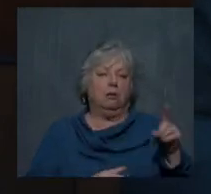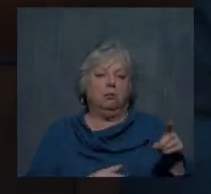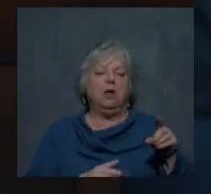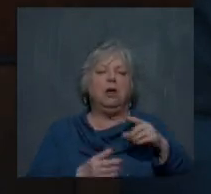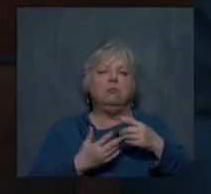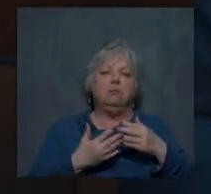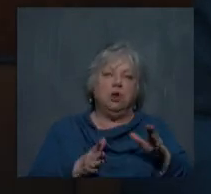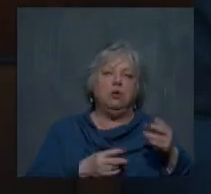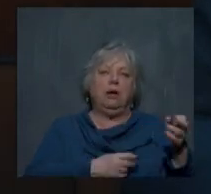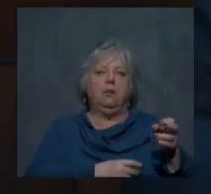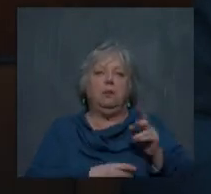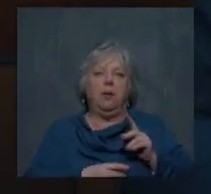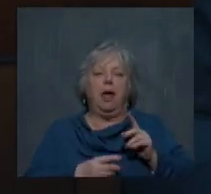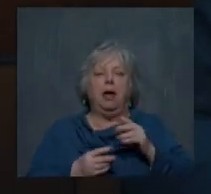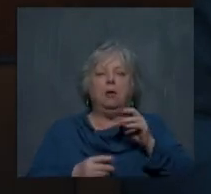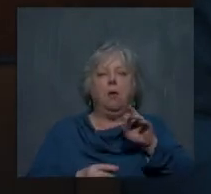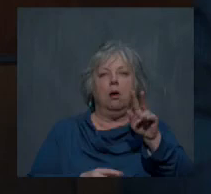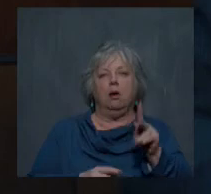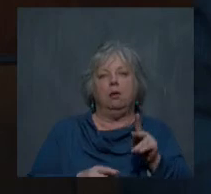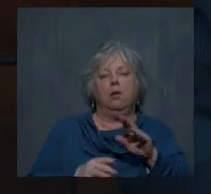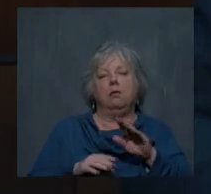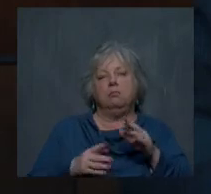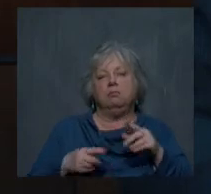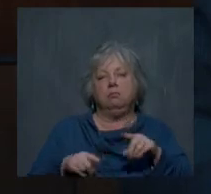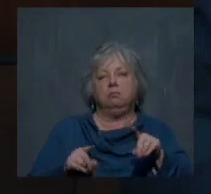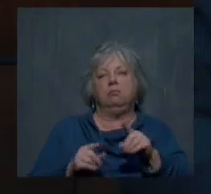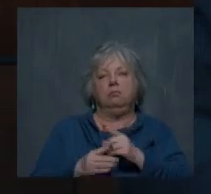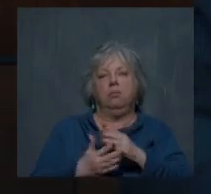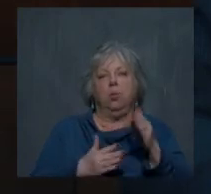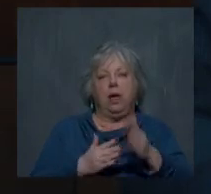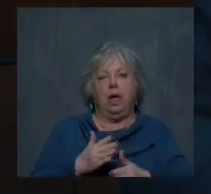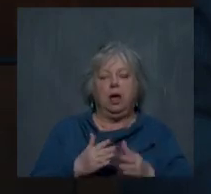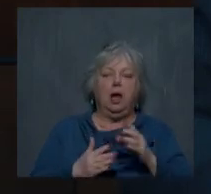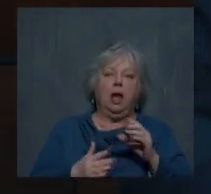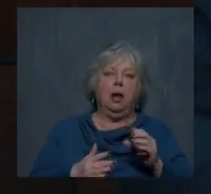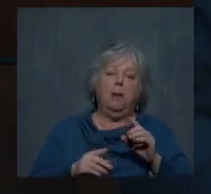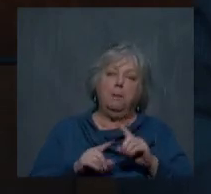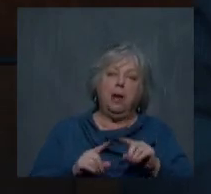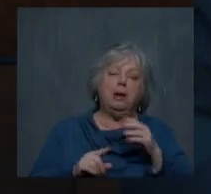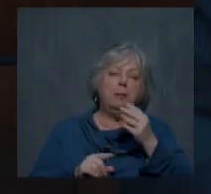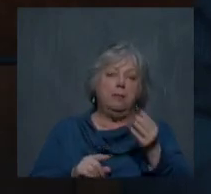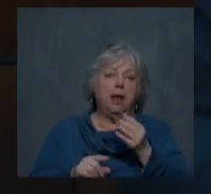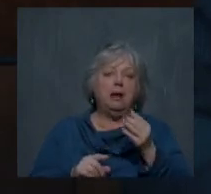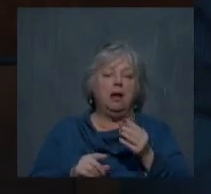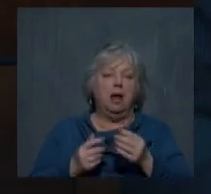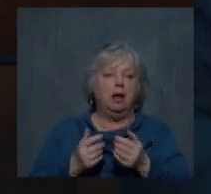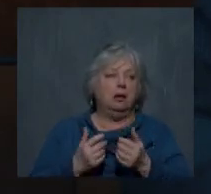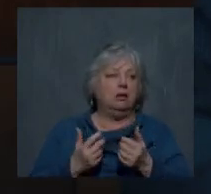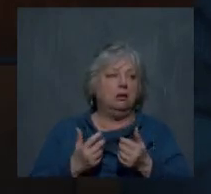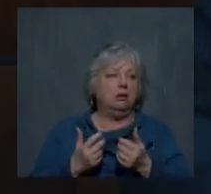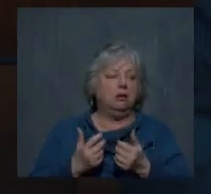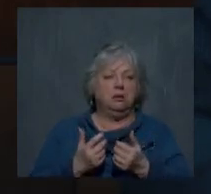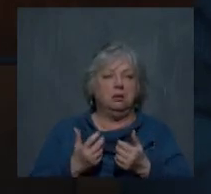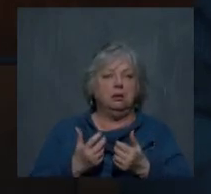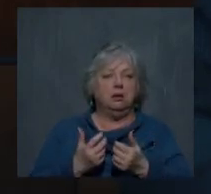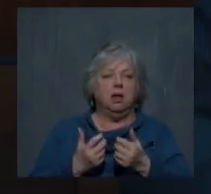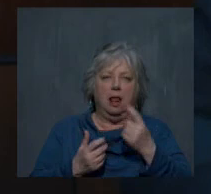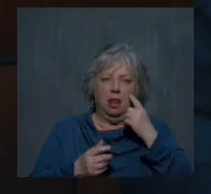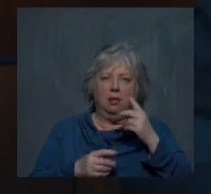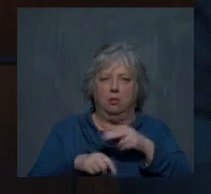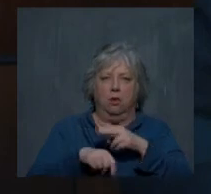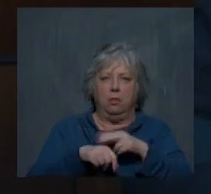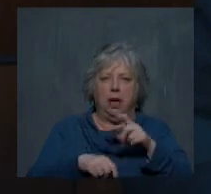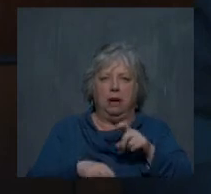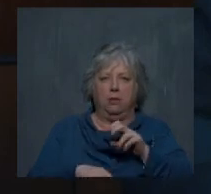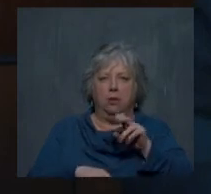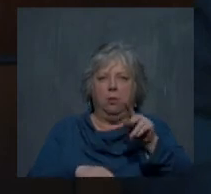back here on the weekends and on Monday usually. So I think he normally has to be